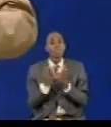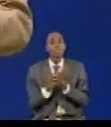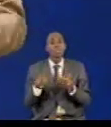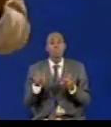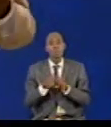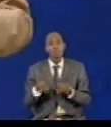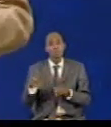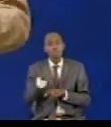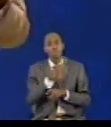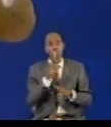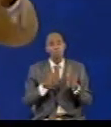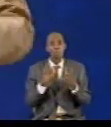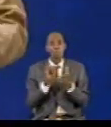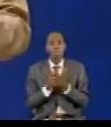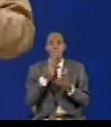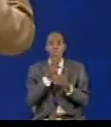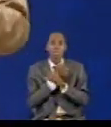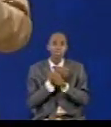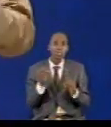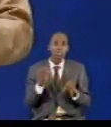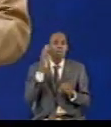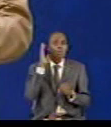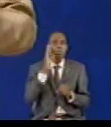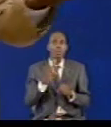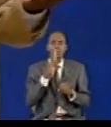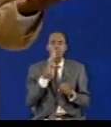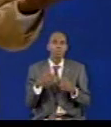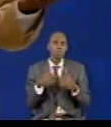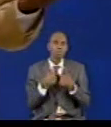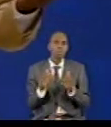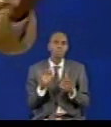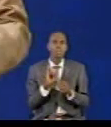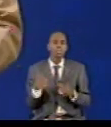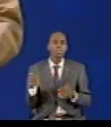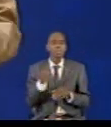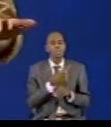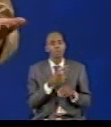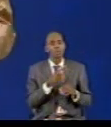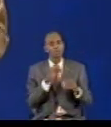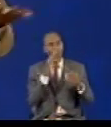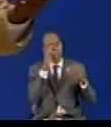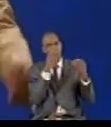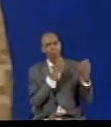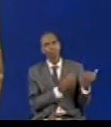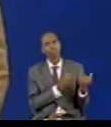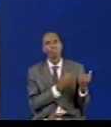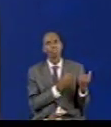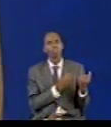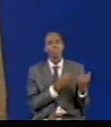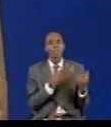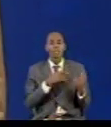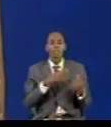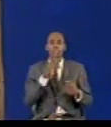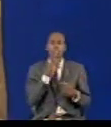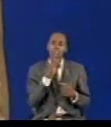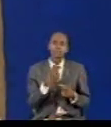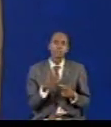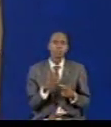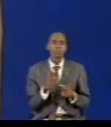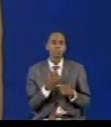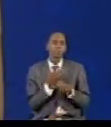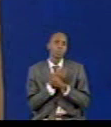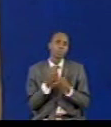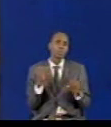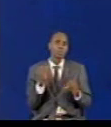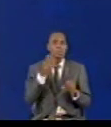saved, they'll be losing their confidence of salvation and losing the reality of their salvation because